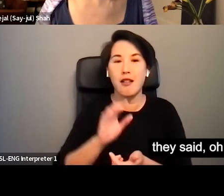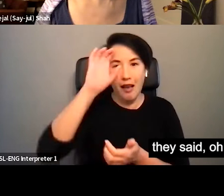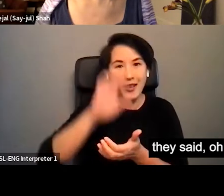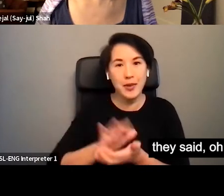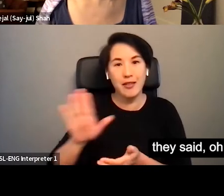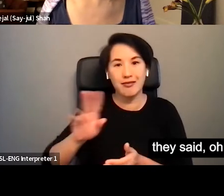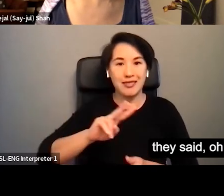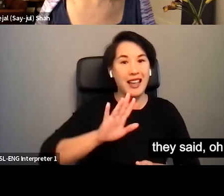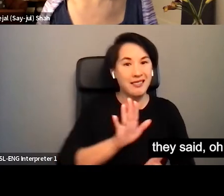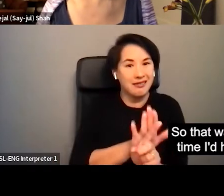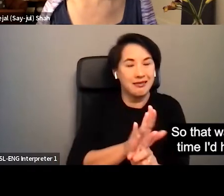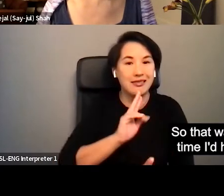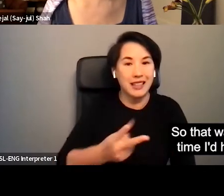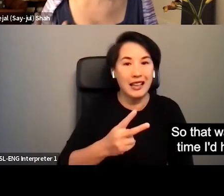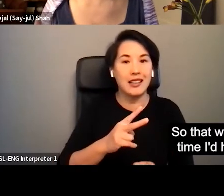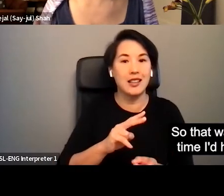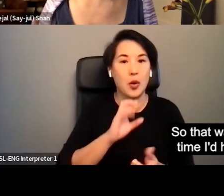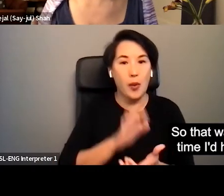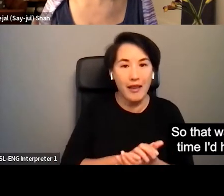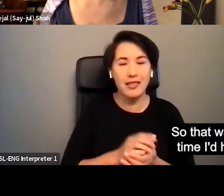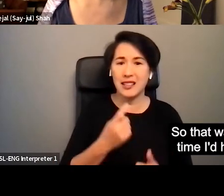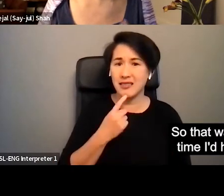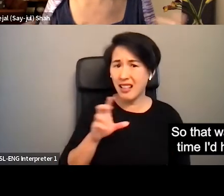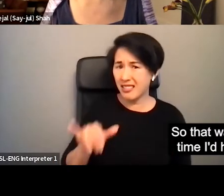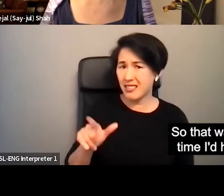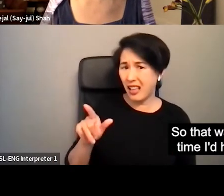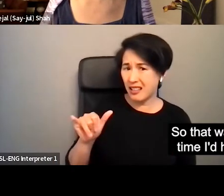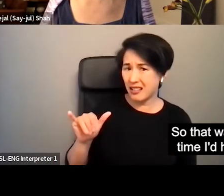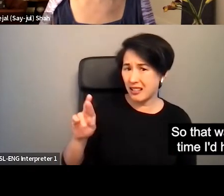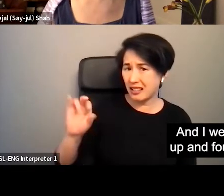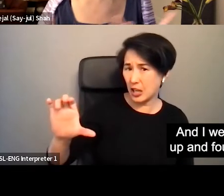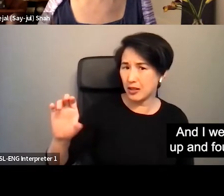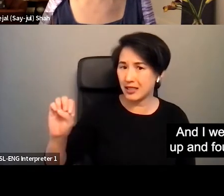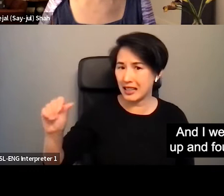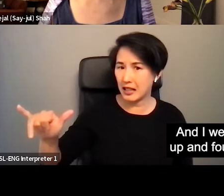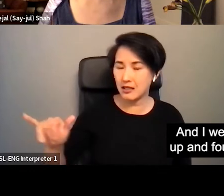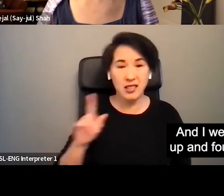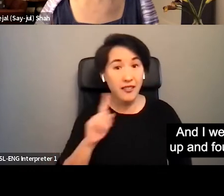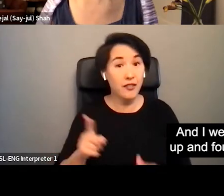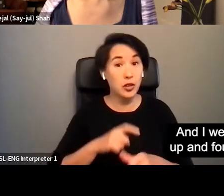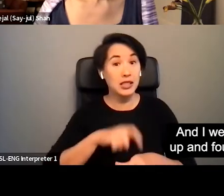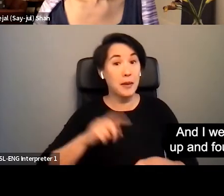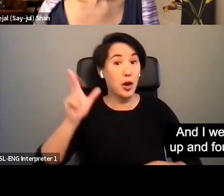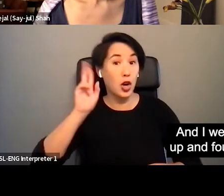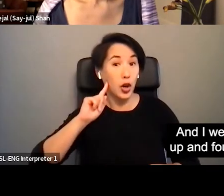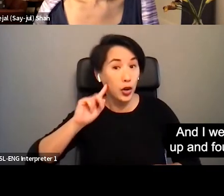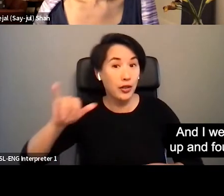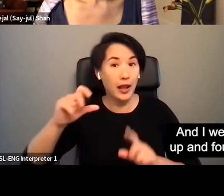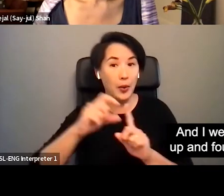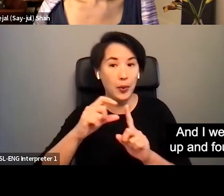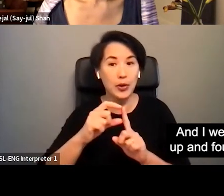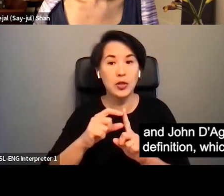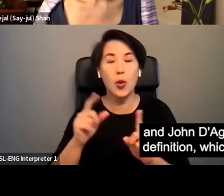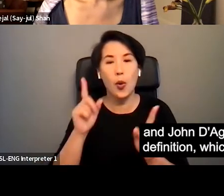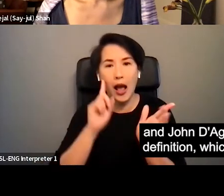they said, oh, this is a lyric essay. So that was really the first time I'd heard that term. And I went and looked it up and found